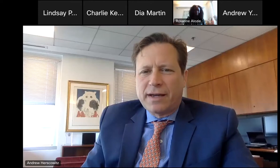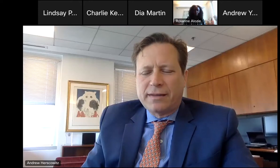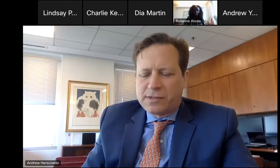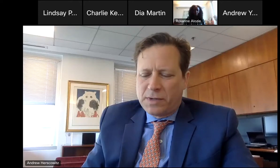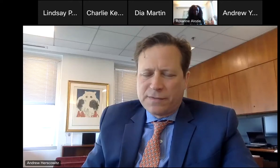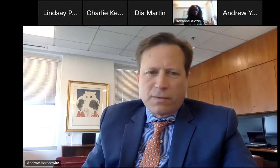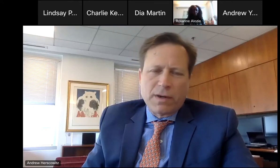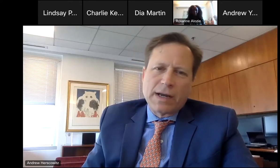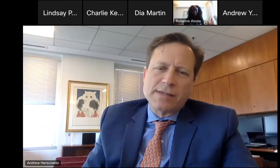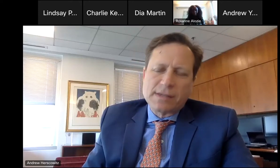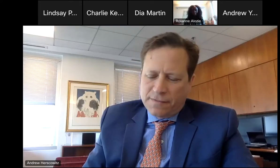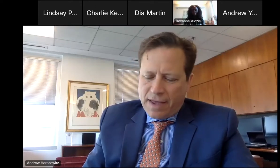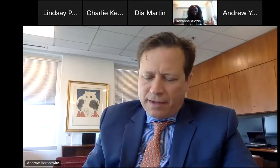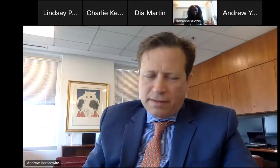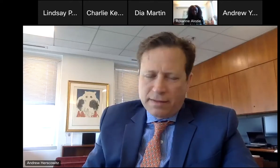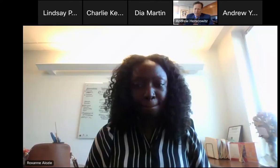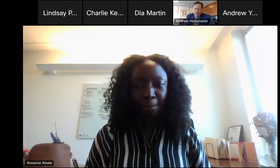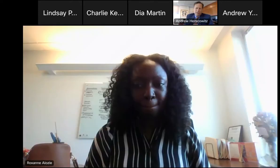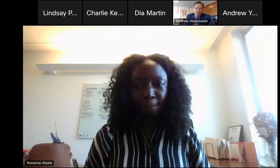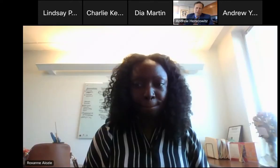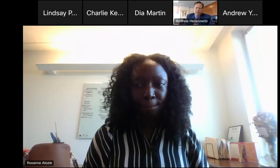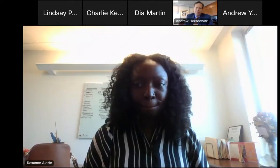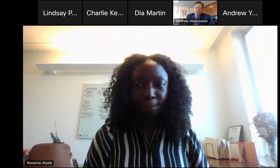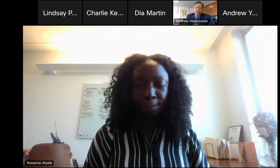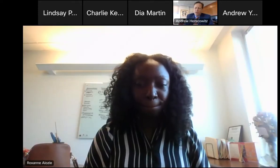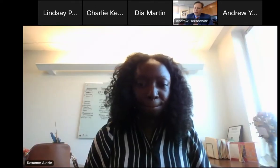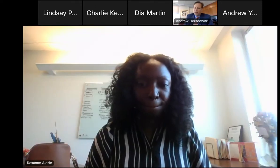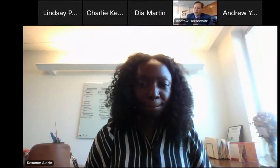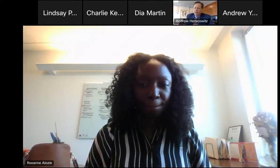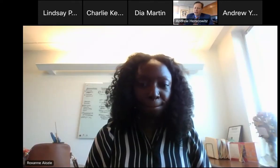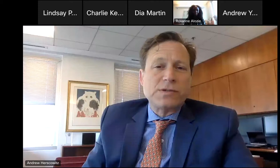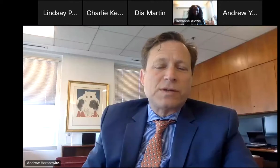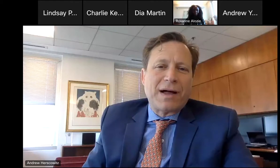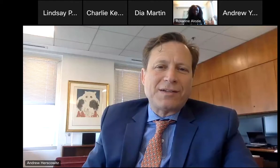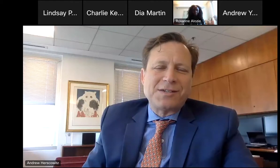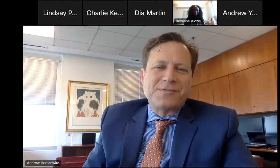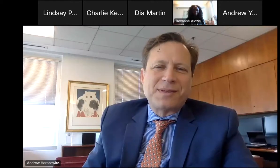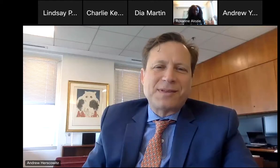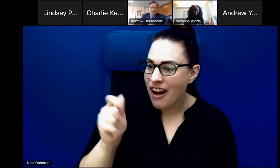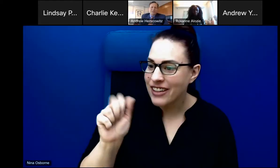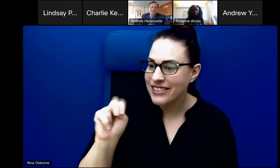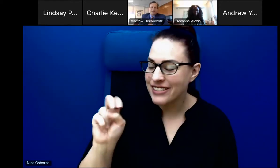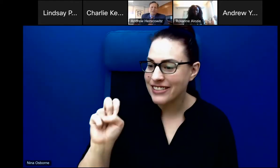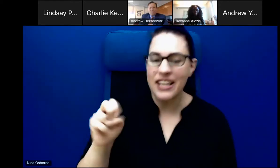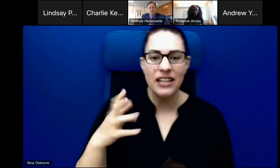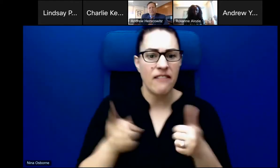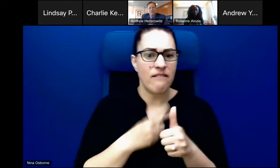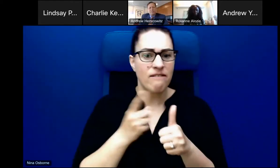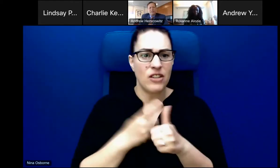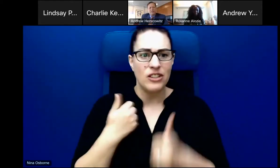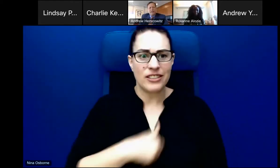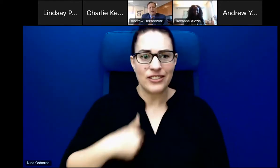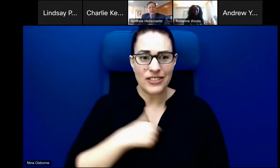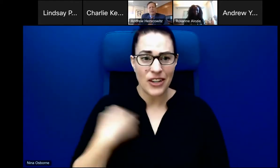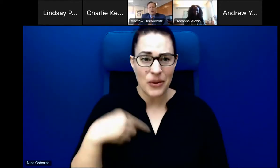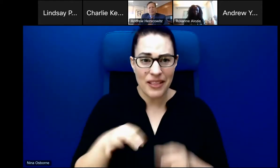Roxanne. Thanks so much for organizing this event. Thanks to all the participants as well. First, apologies for the technical difficulties that caused us to be a bit